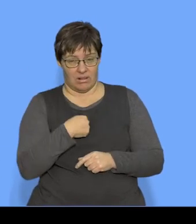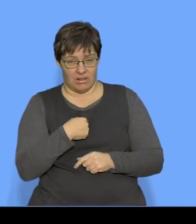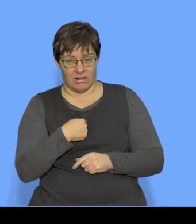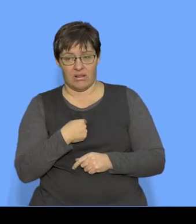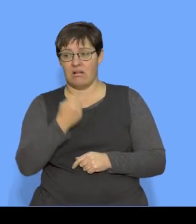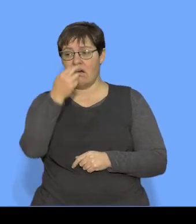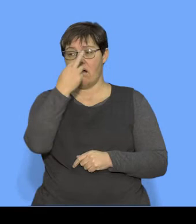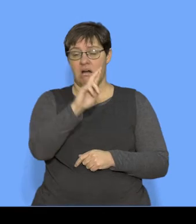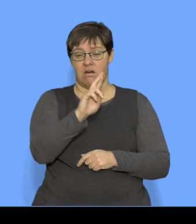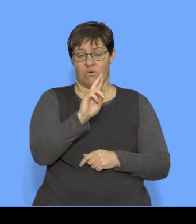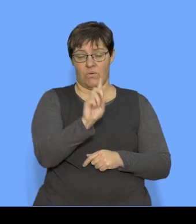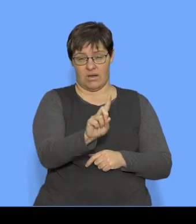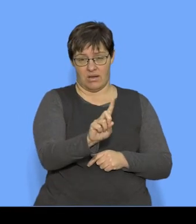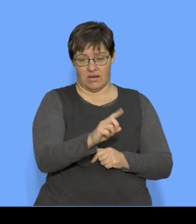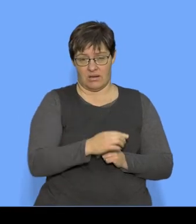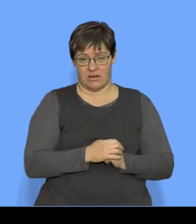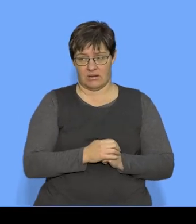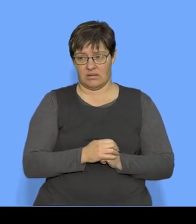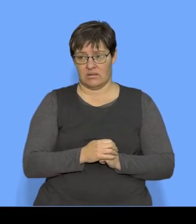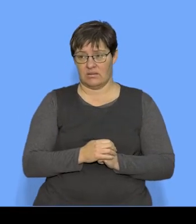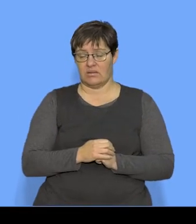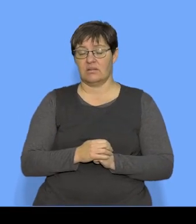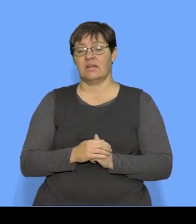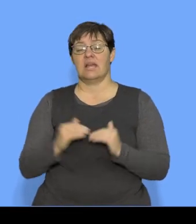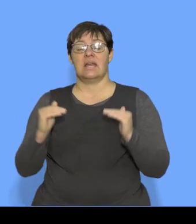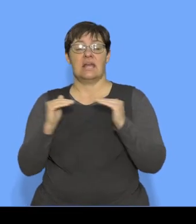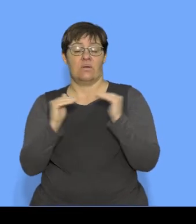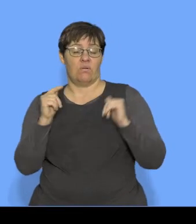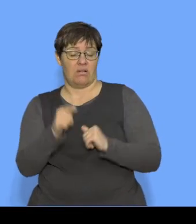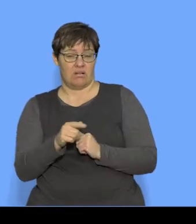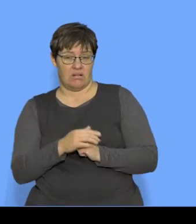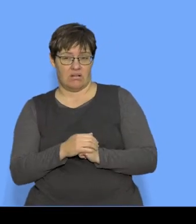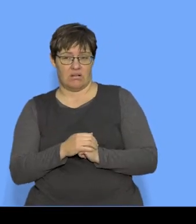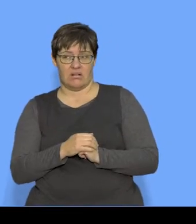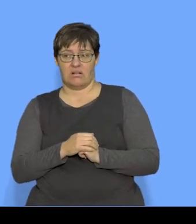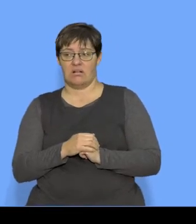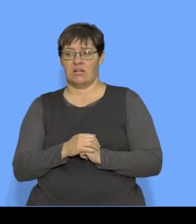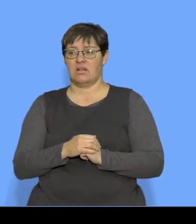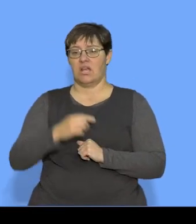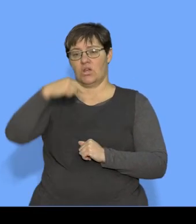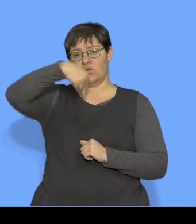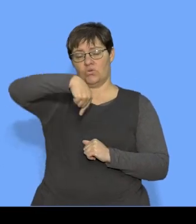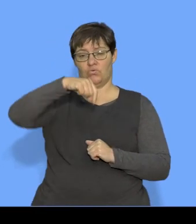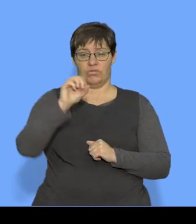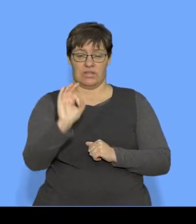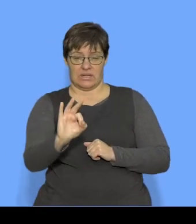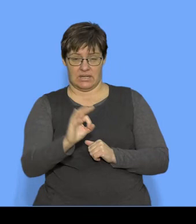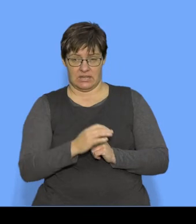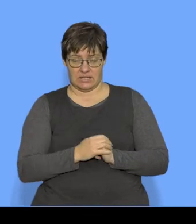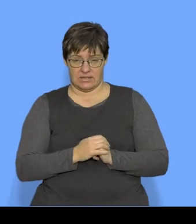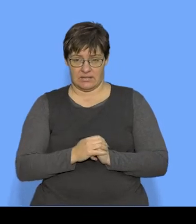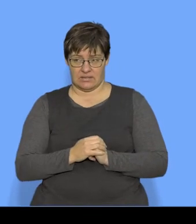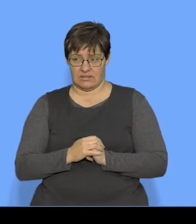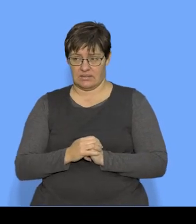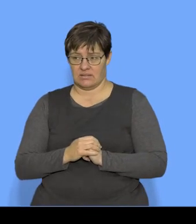my R1 is equals to my Q3,